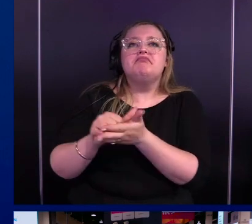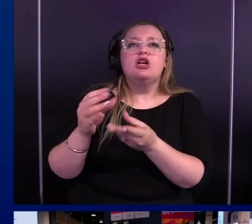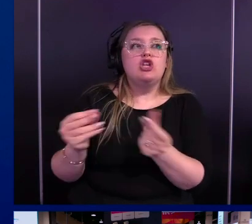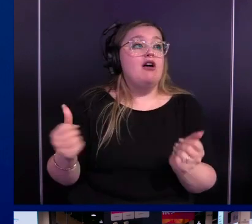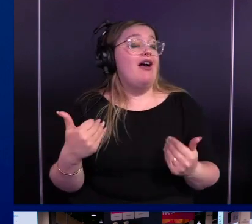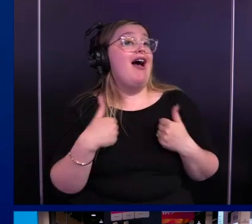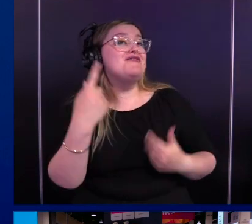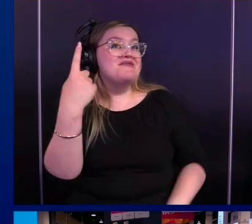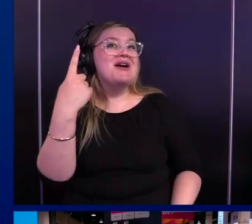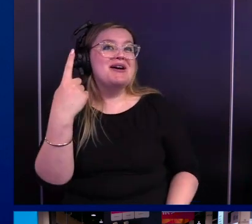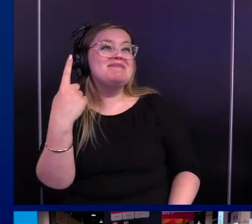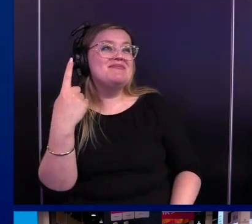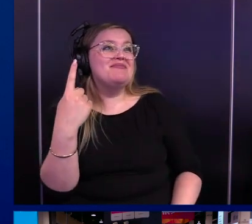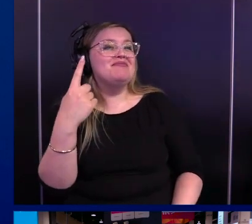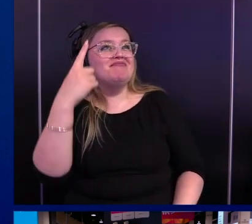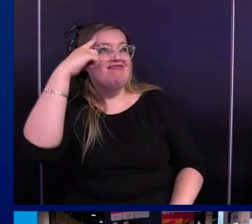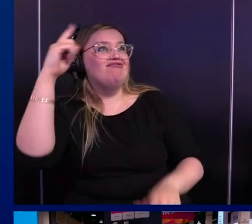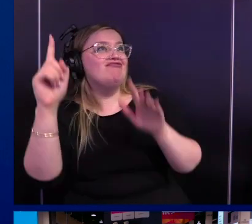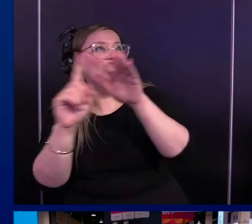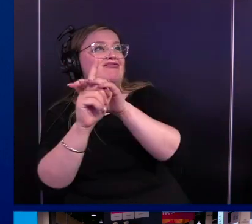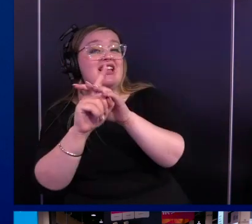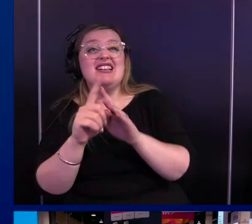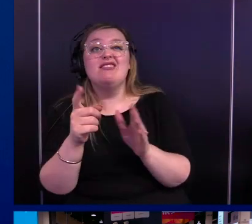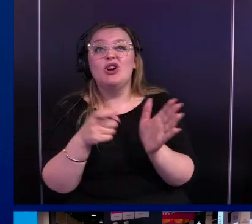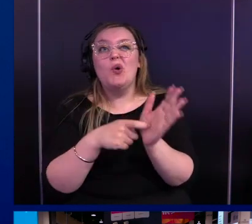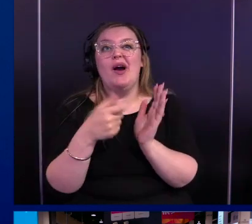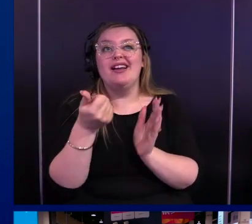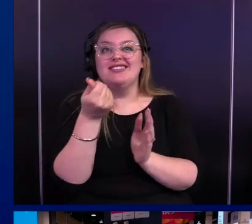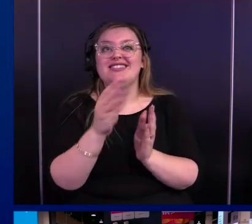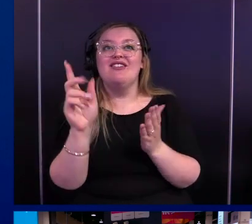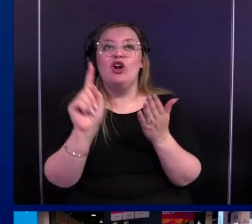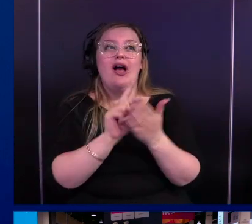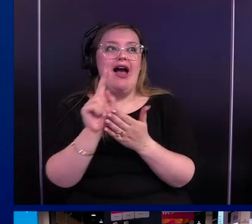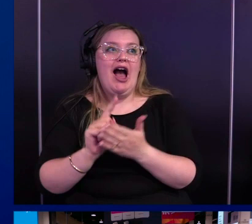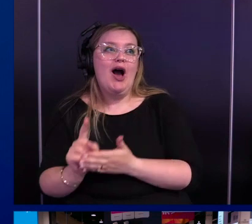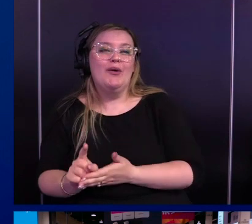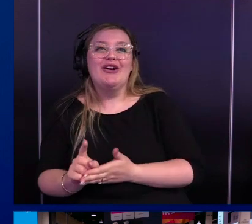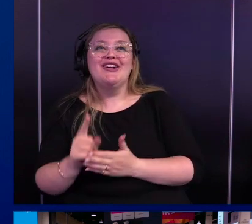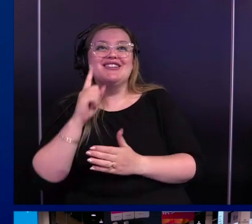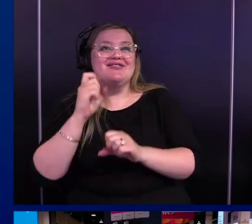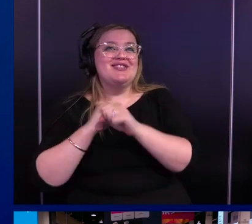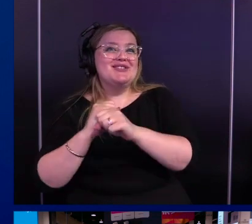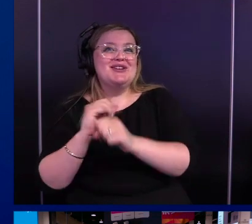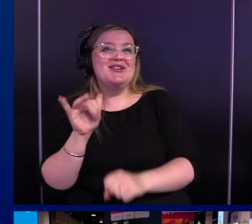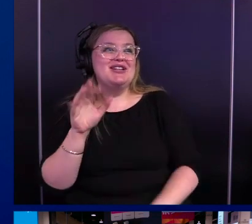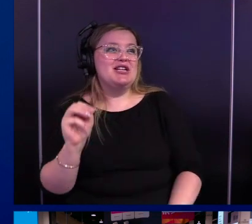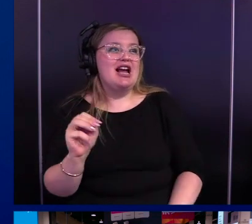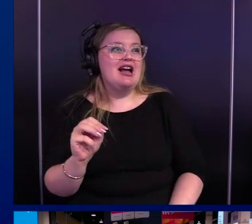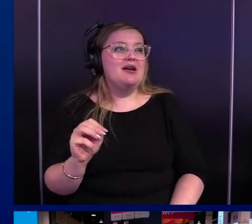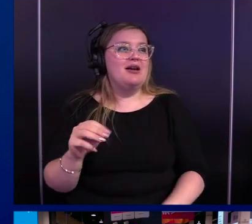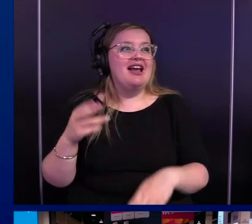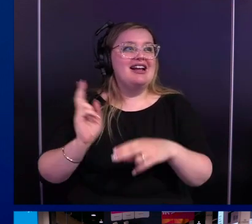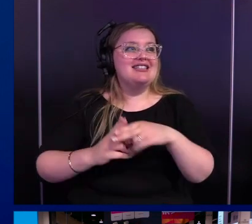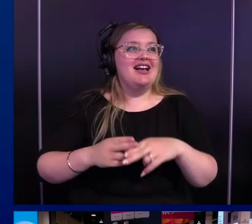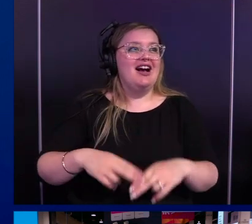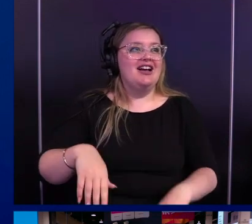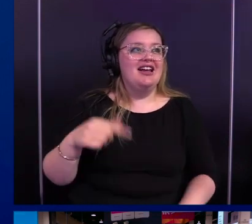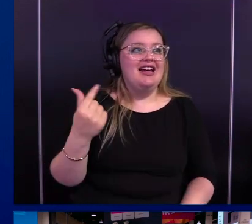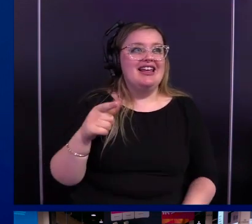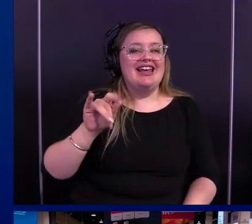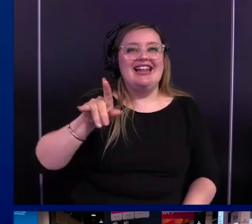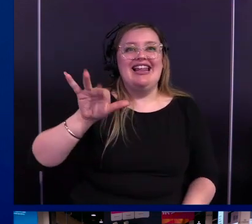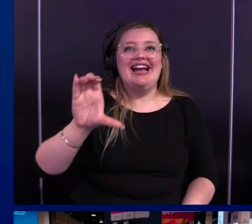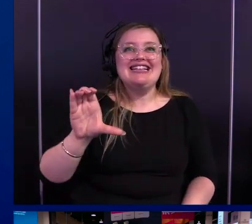that's particularly in mind that takes a couple hours to solve on the security jam side. What is it called? The Galactic Rickledge Escalation.